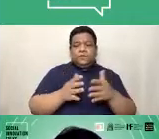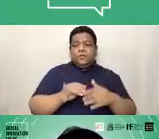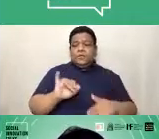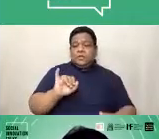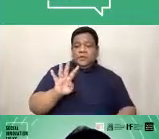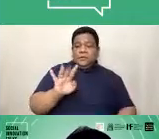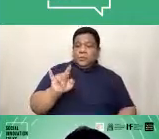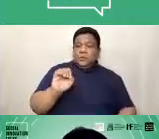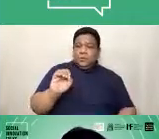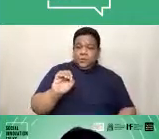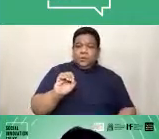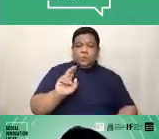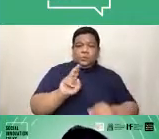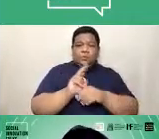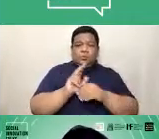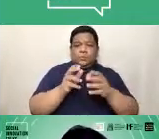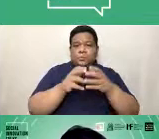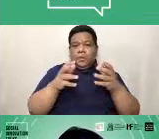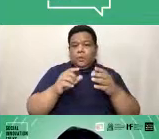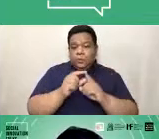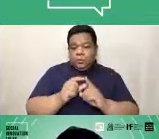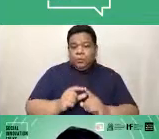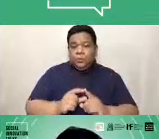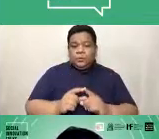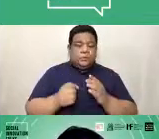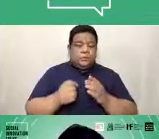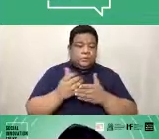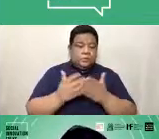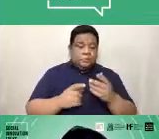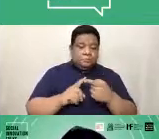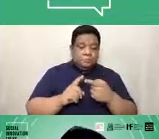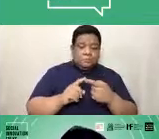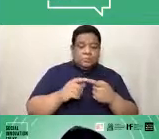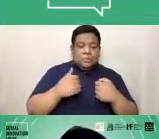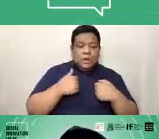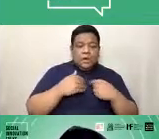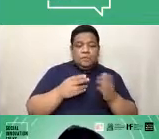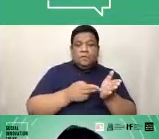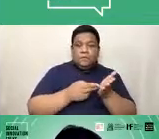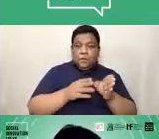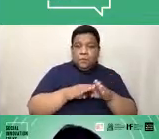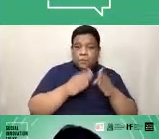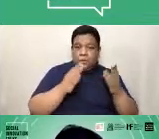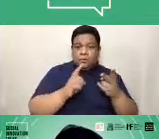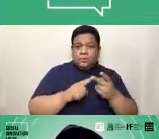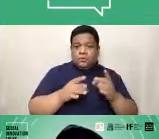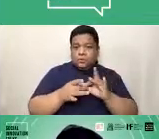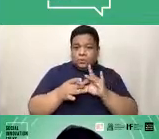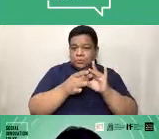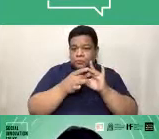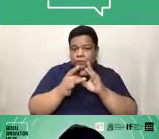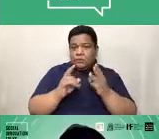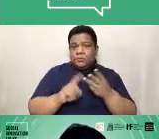uses a lot of terms, but some of them we can distill as we have transparency, we have interconnectivity, we